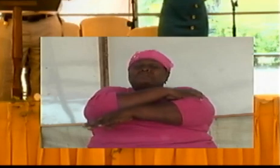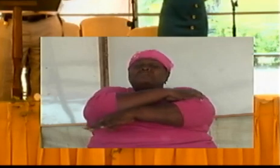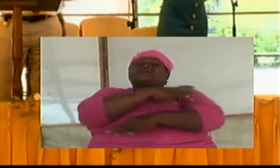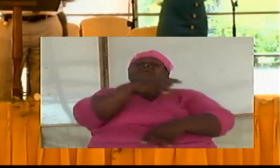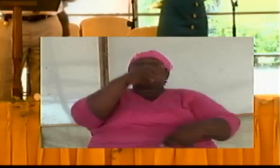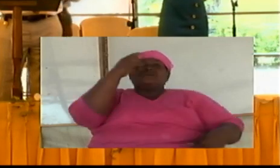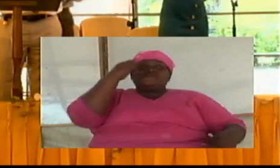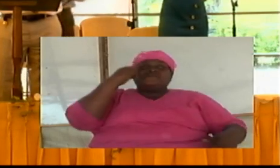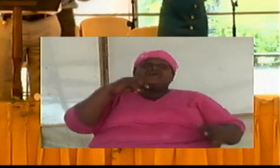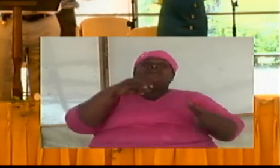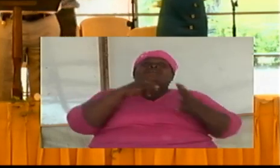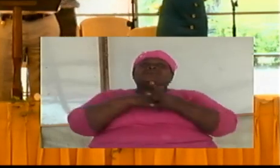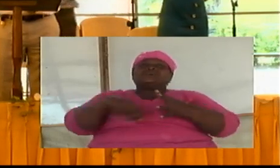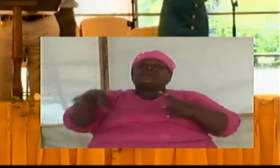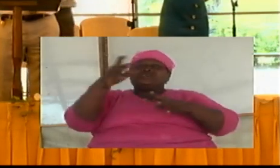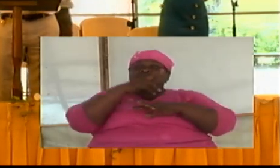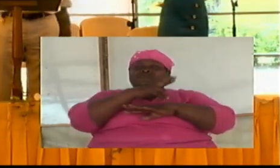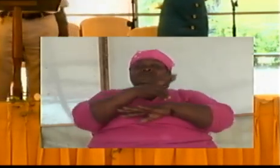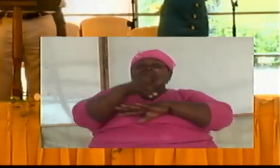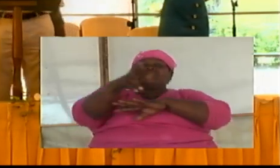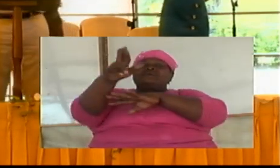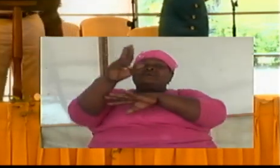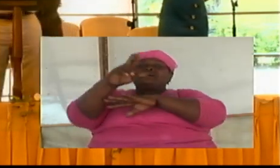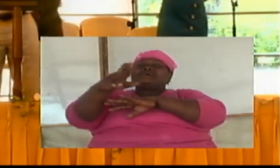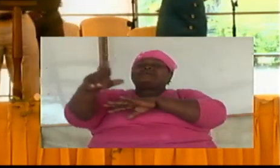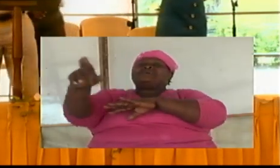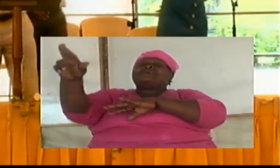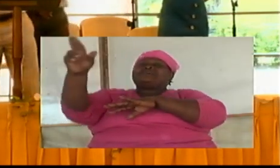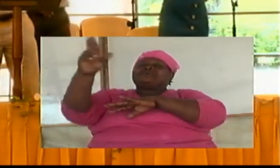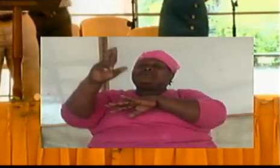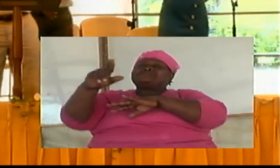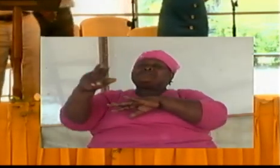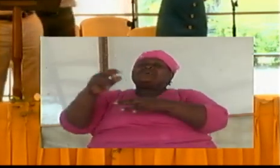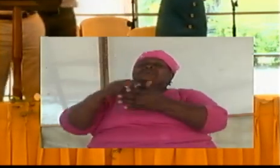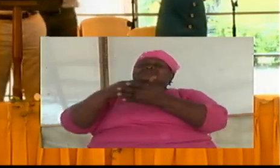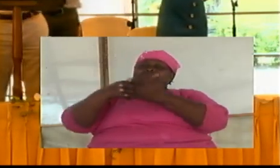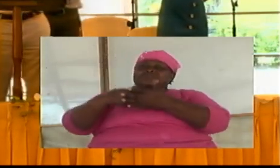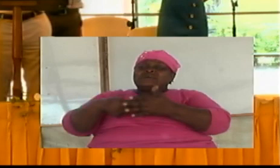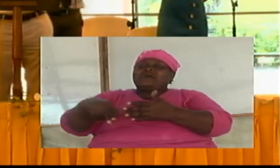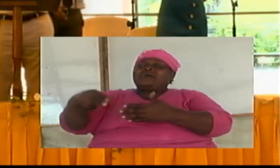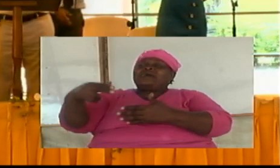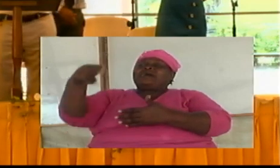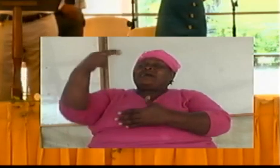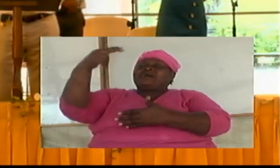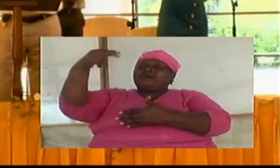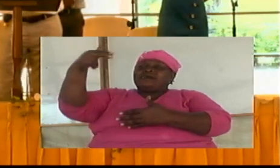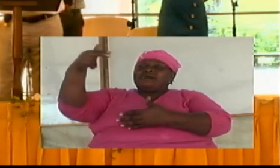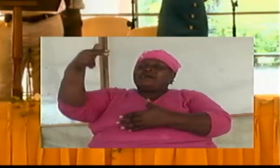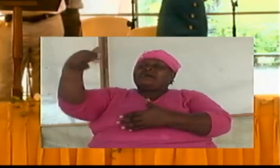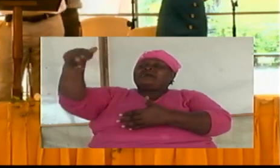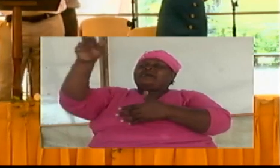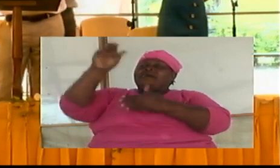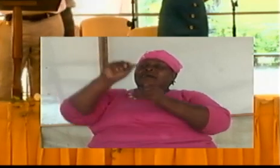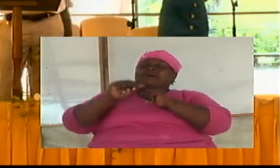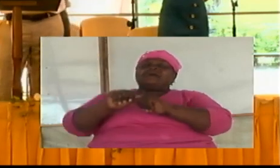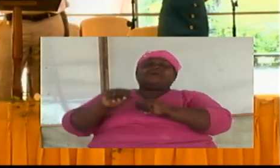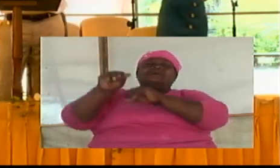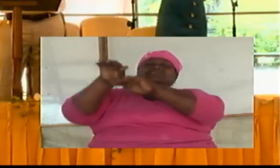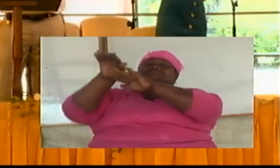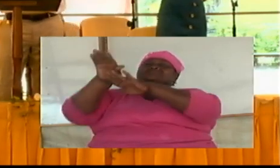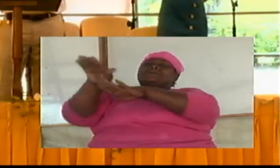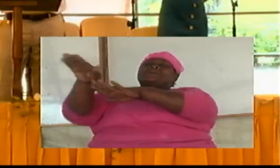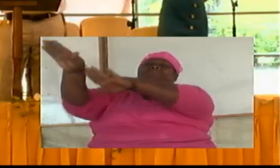where the blood has been shed. Hallelujah, for you and me. For it